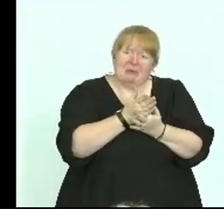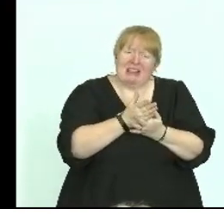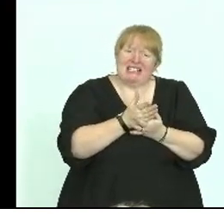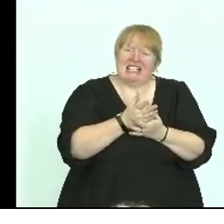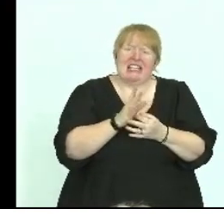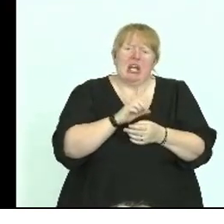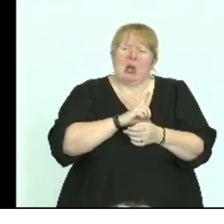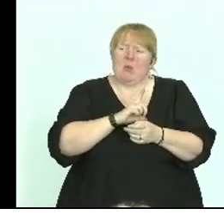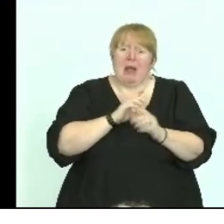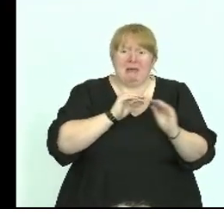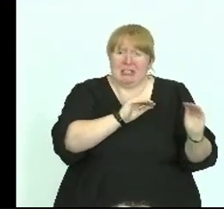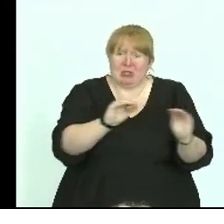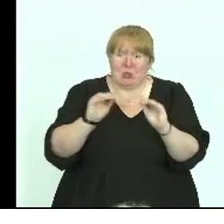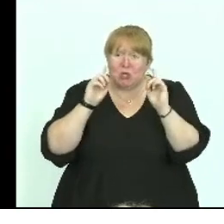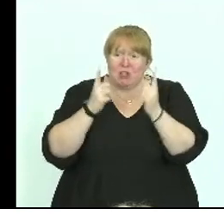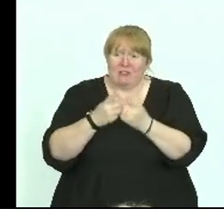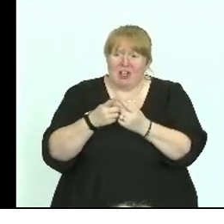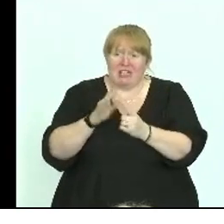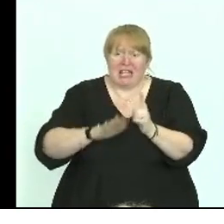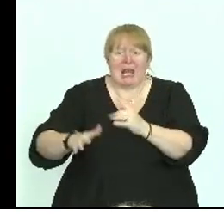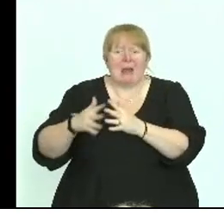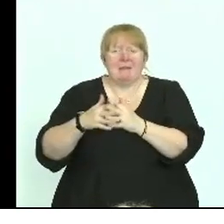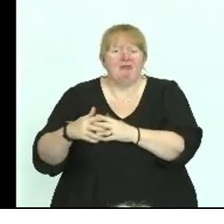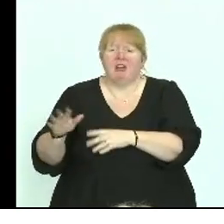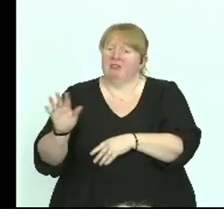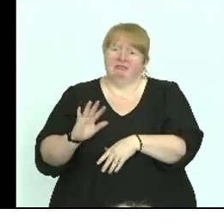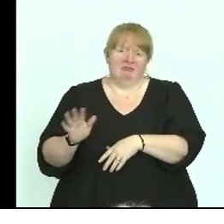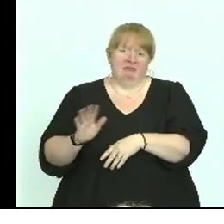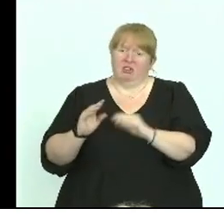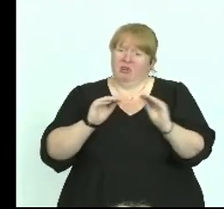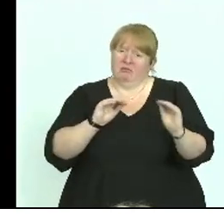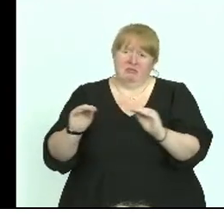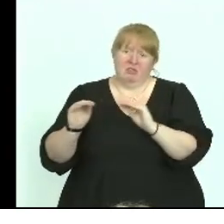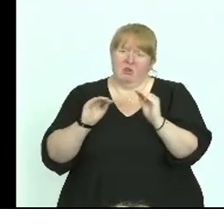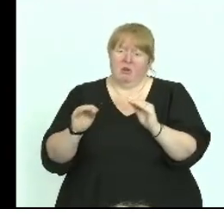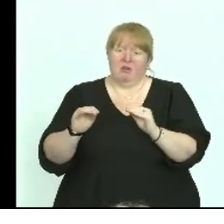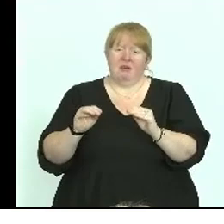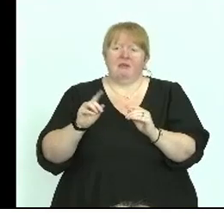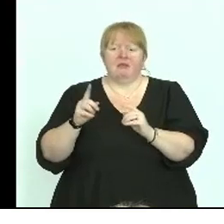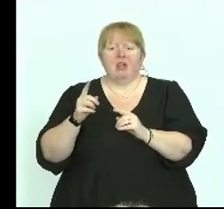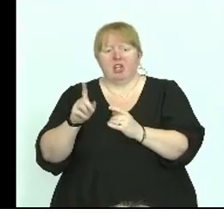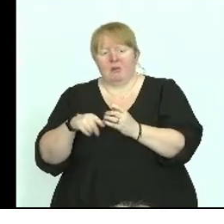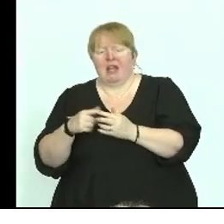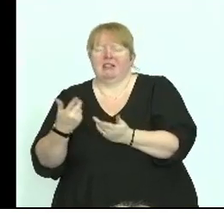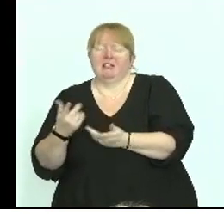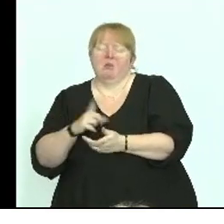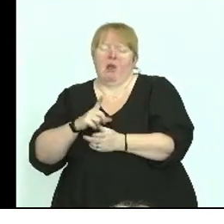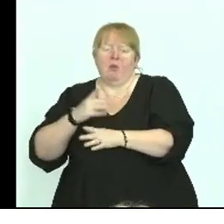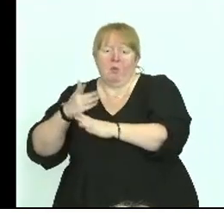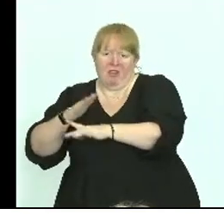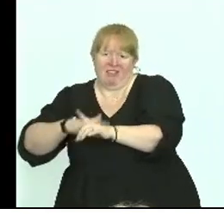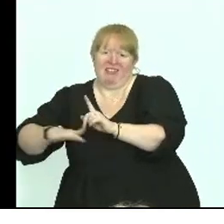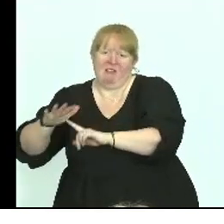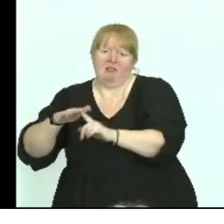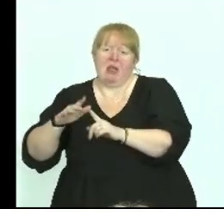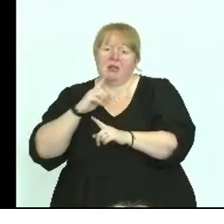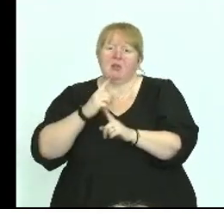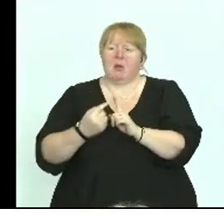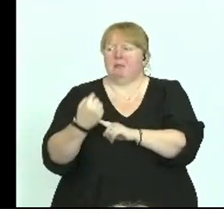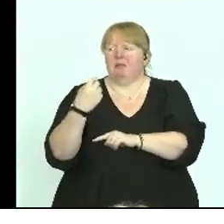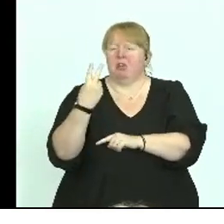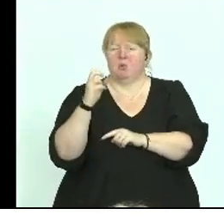broadly, across universities in the US, of course. That's where we've been working out of. And so a group of people back